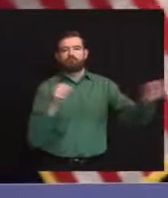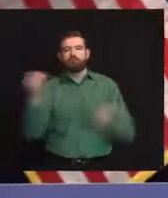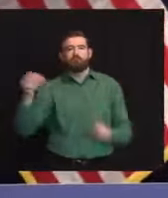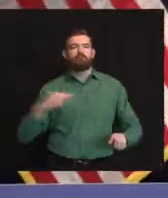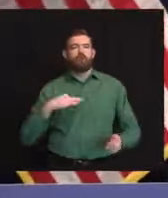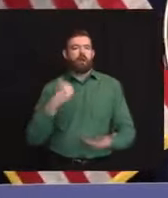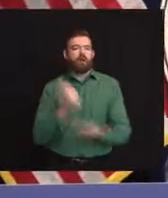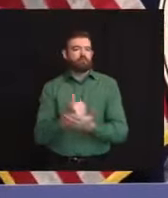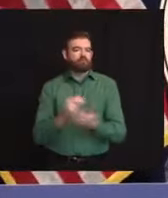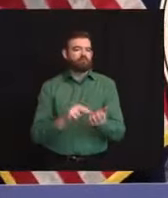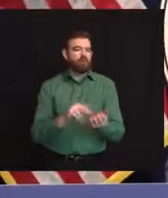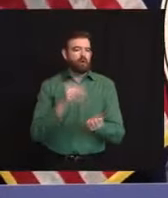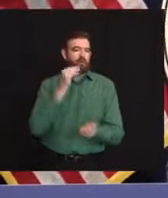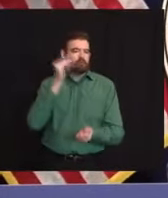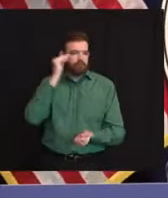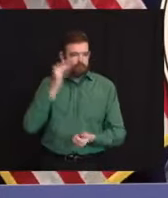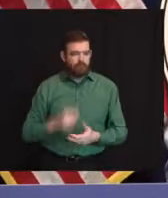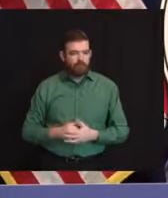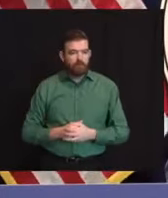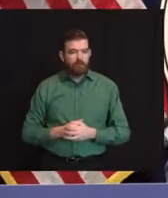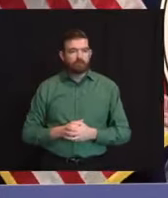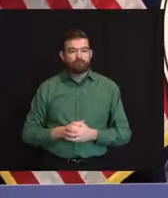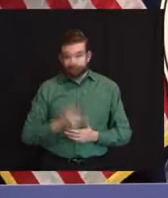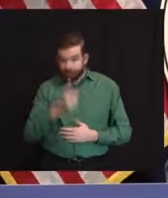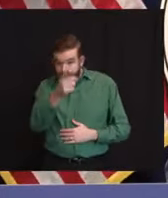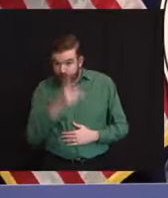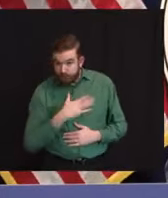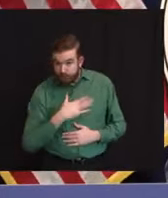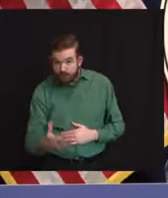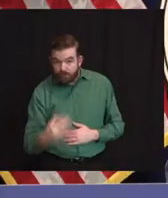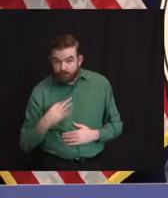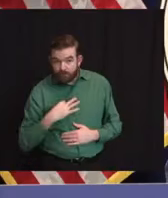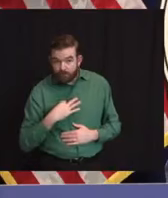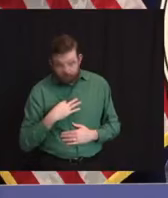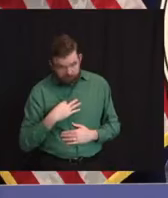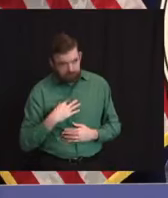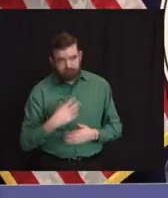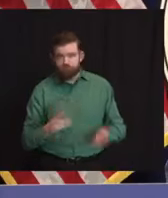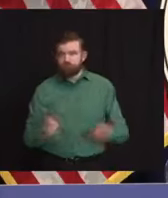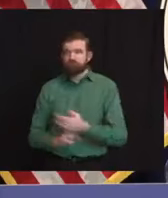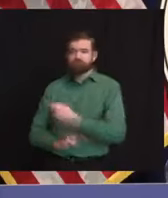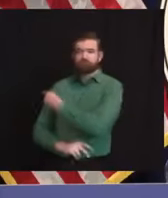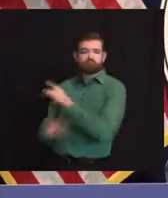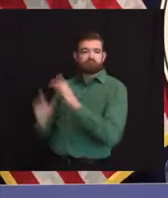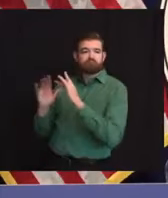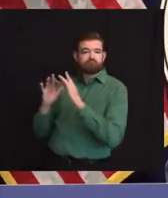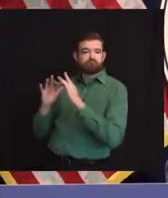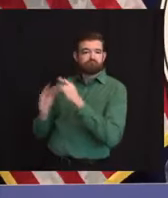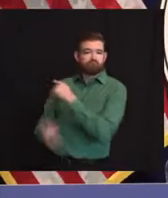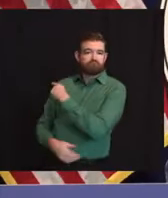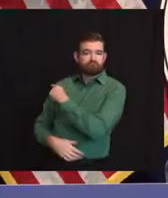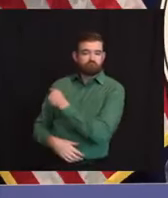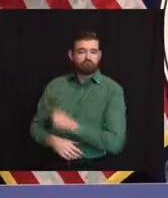covid19.nj.gov/volunteer, Mahan, right? That's the page. Mm-hmm. So we want folks to go there. Brent, I think and we'll travel over here if we